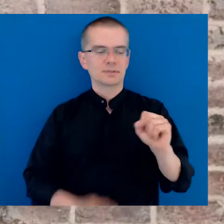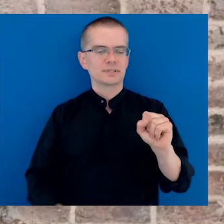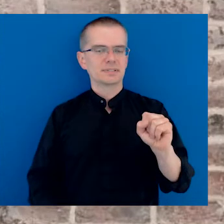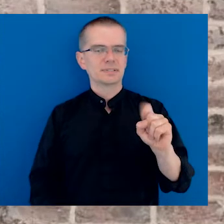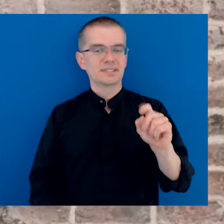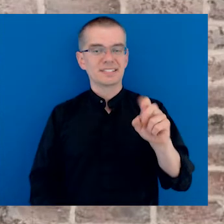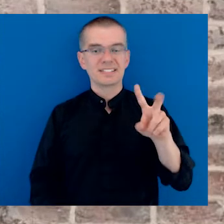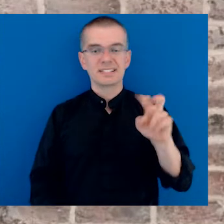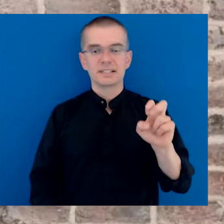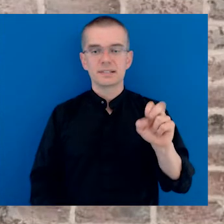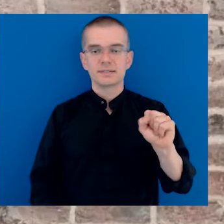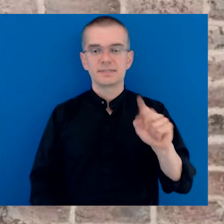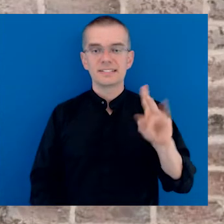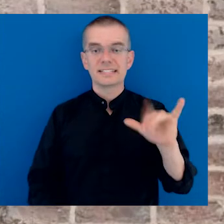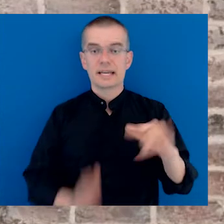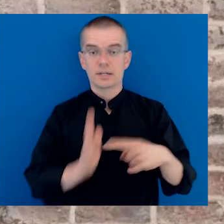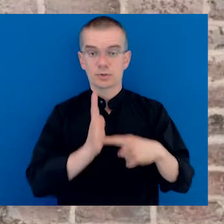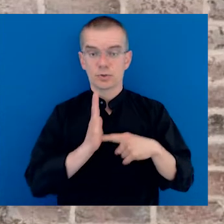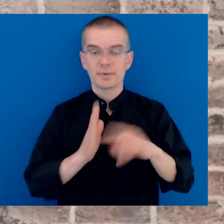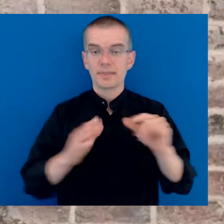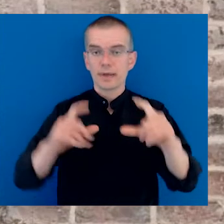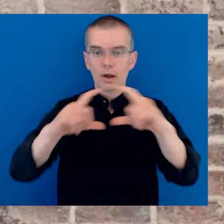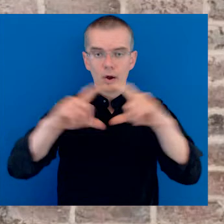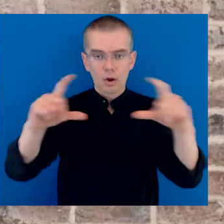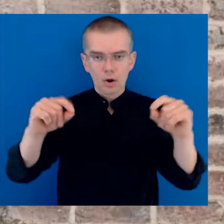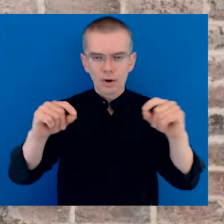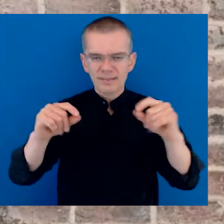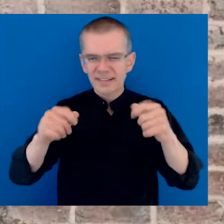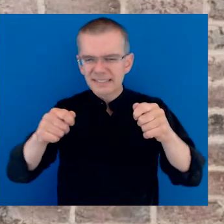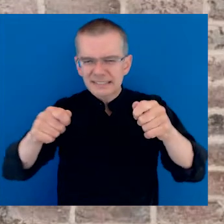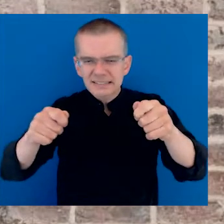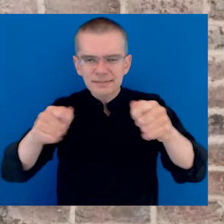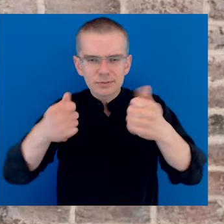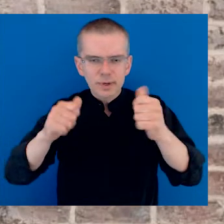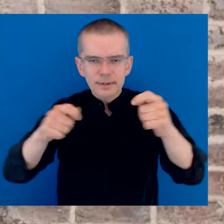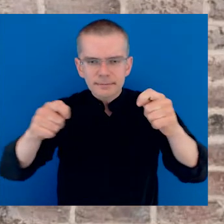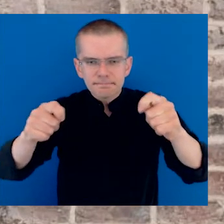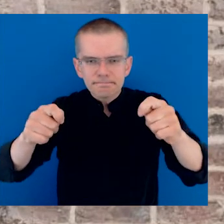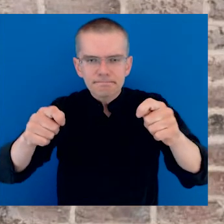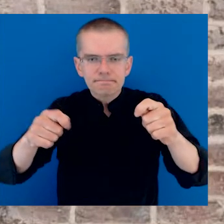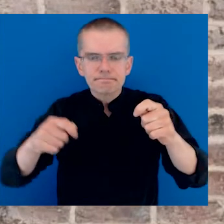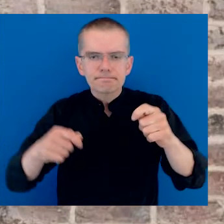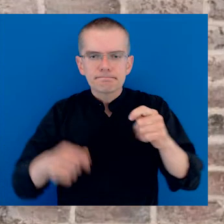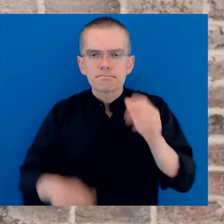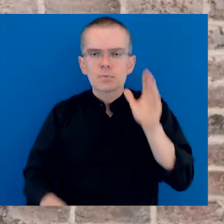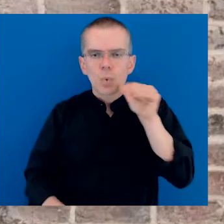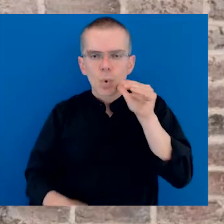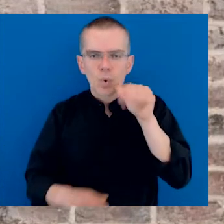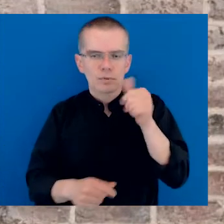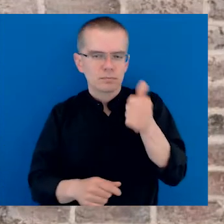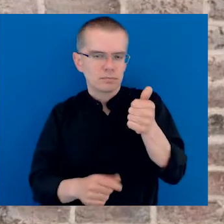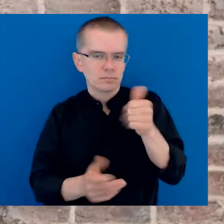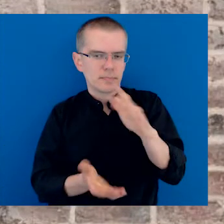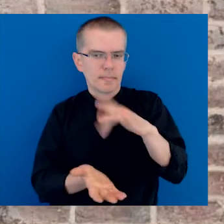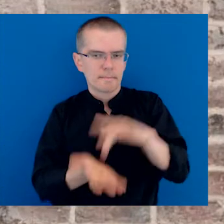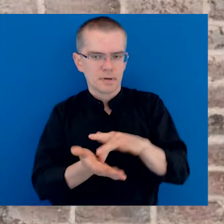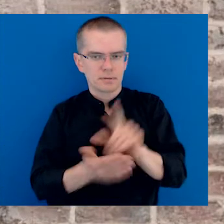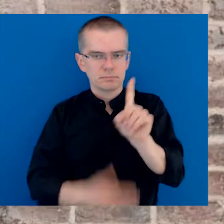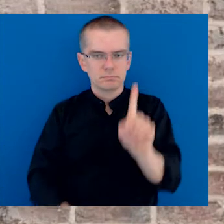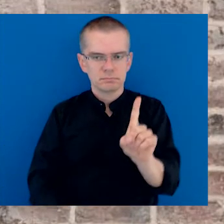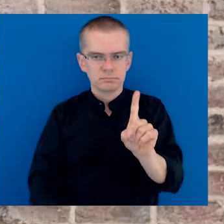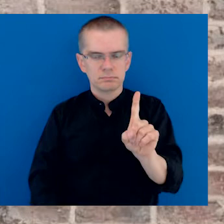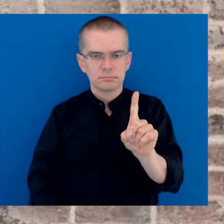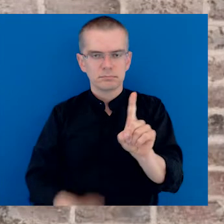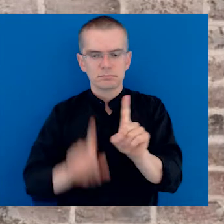Steve Sandy showed me. This is a card, and if I can hold it up close, William Hoy is in the middle, and